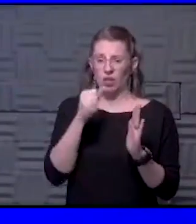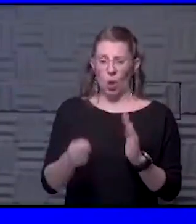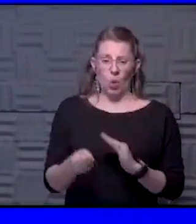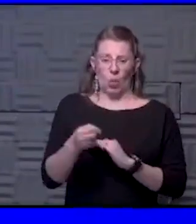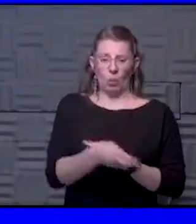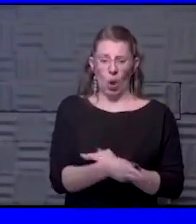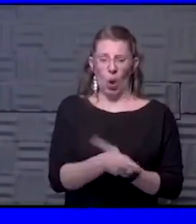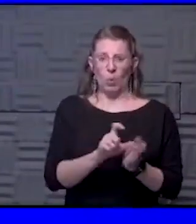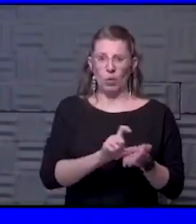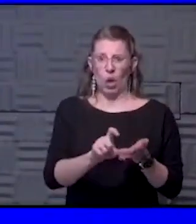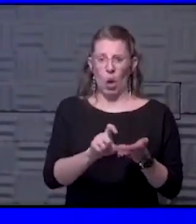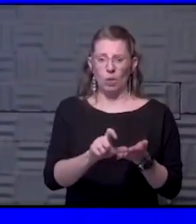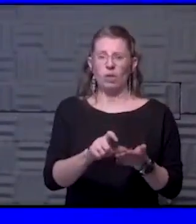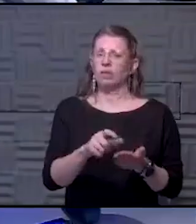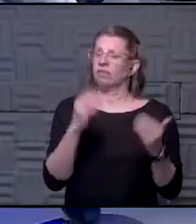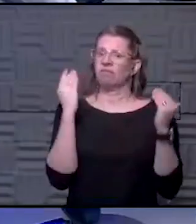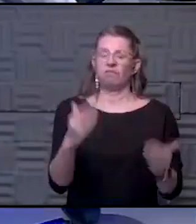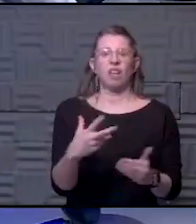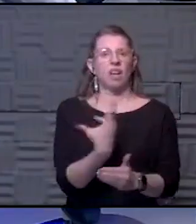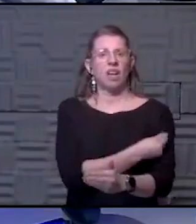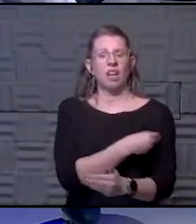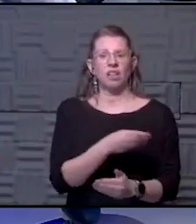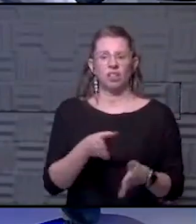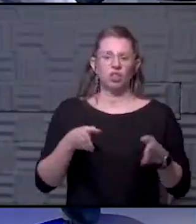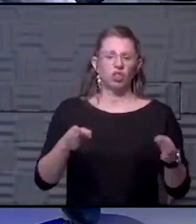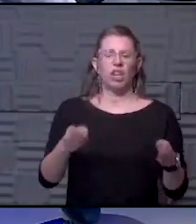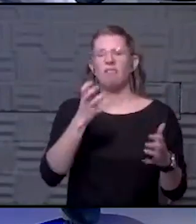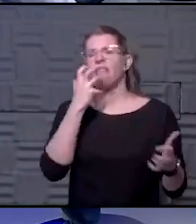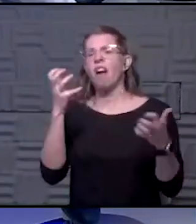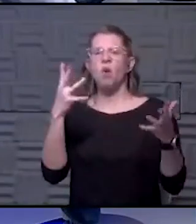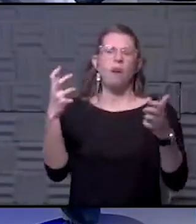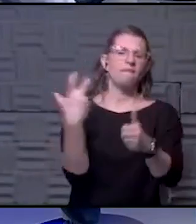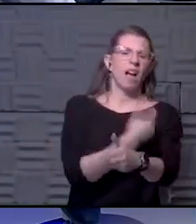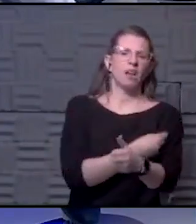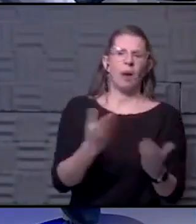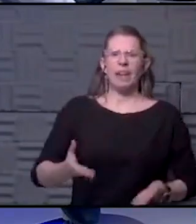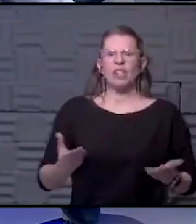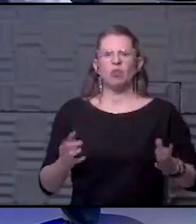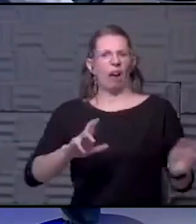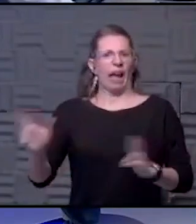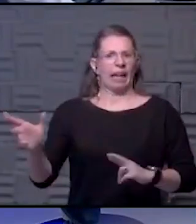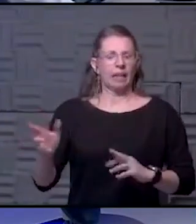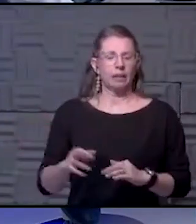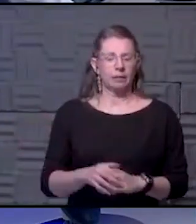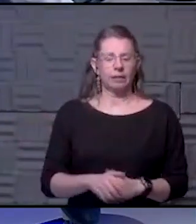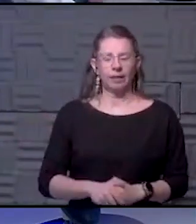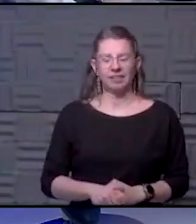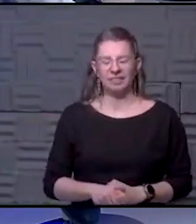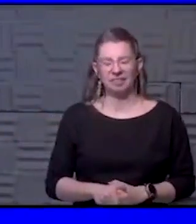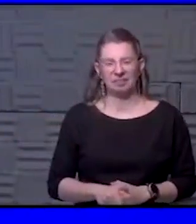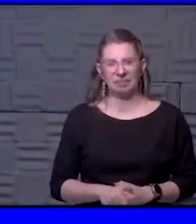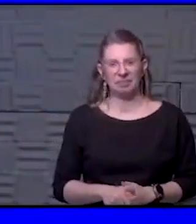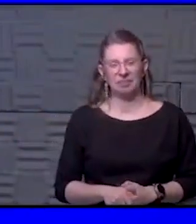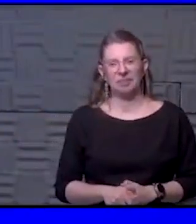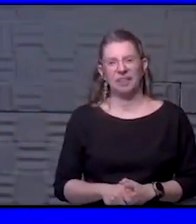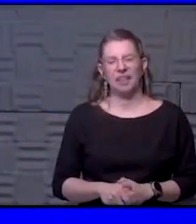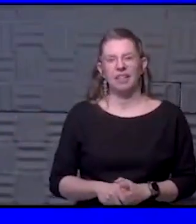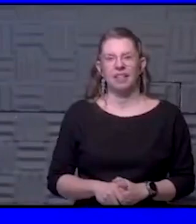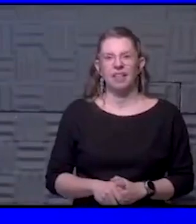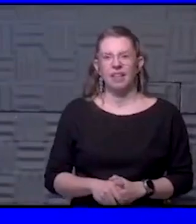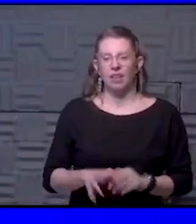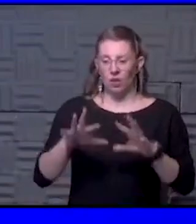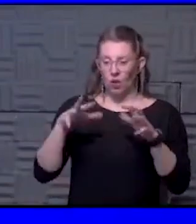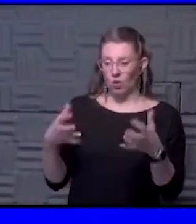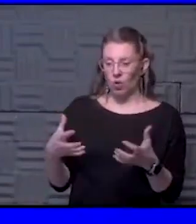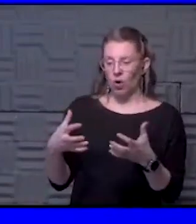can do, don't throw out doses. Just give them to somebody. Yeah. Go out in the street. Hey, you want a vaccine? Let's go. We got one right here for you. Yeah, I mean, No, it's never the throw it story out. of the group